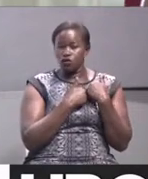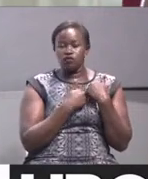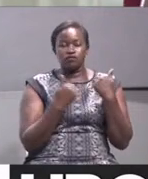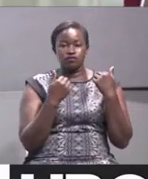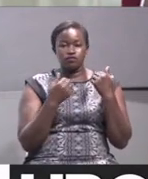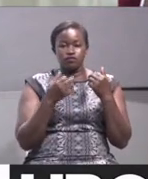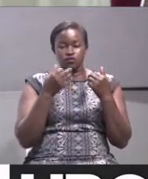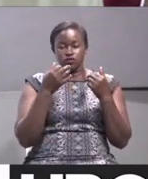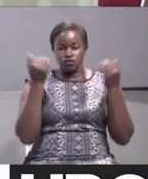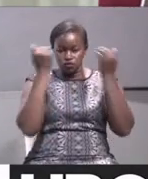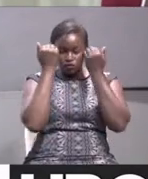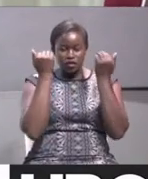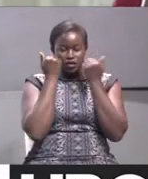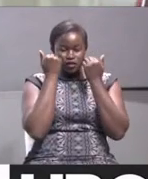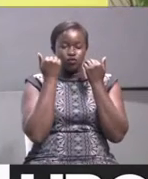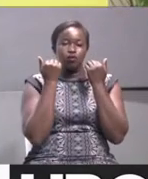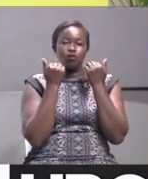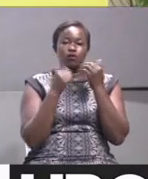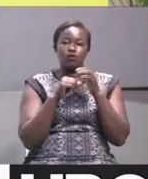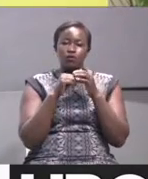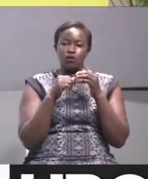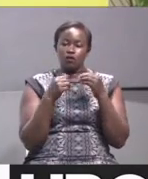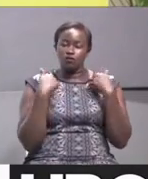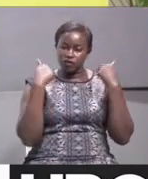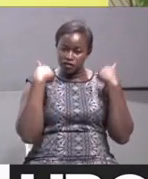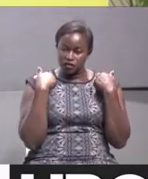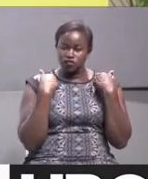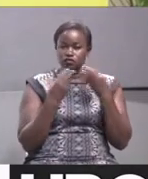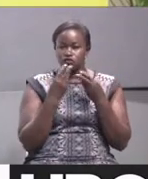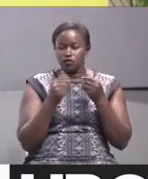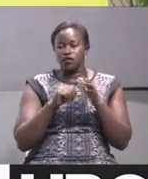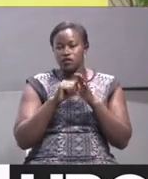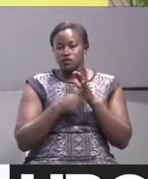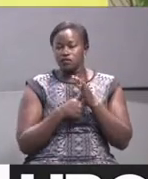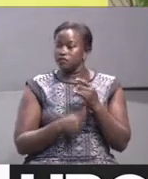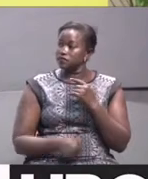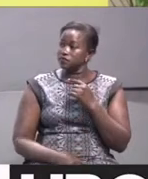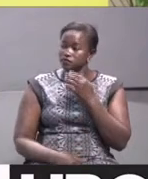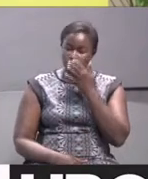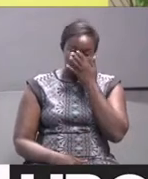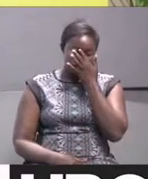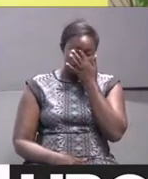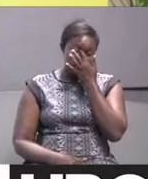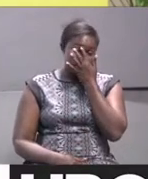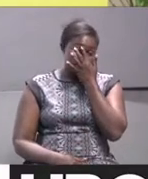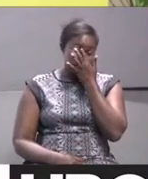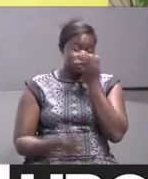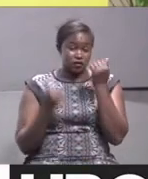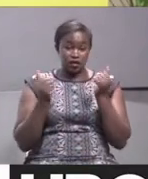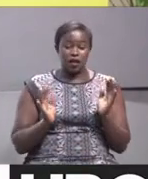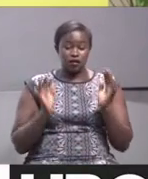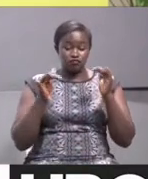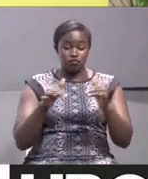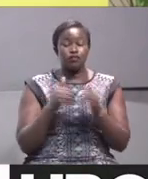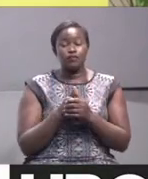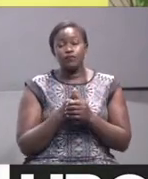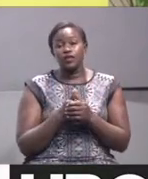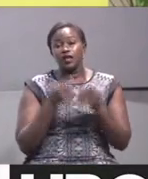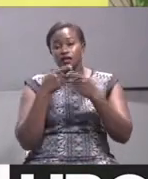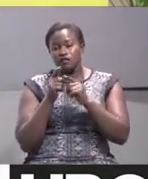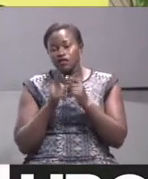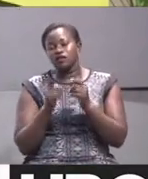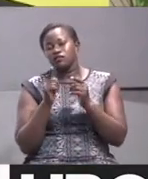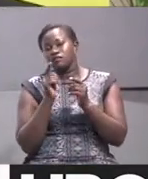in handling matters of insolvency. Insolvency conference is a gathering of different professionals in the insolvency space. We have